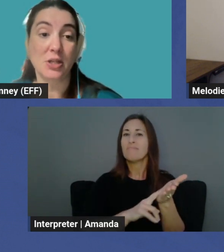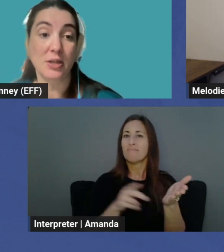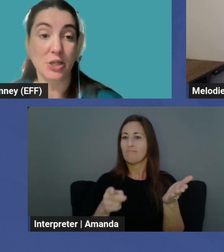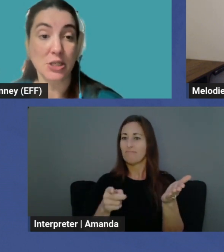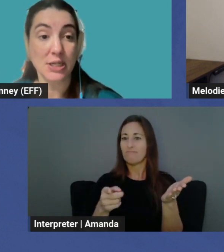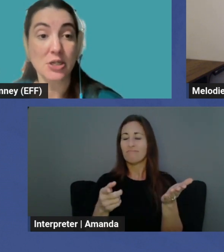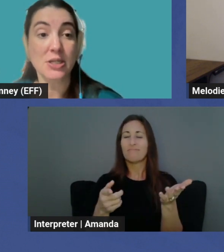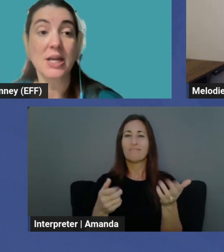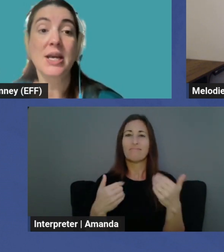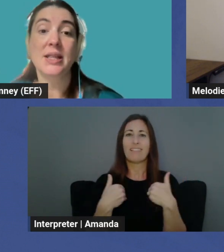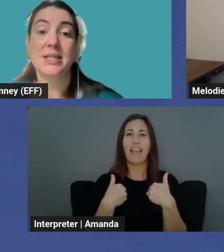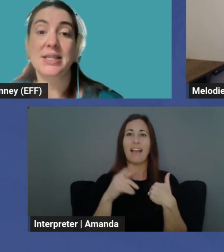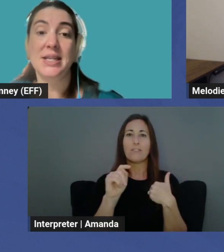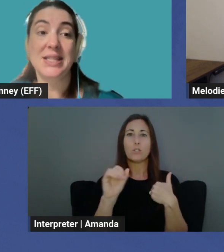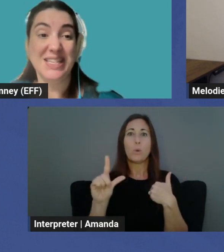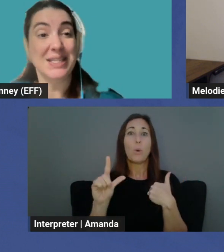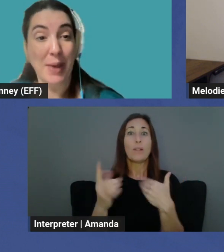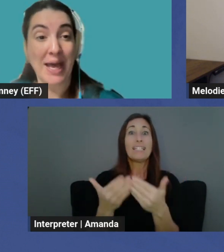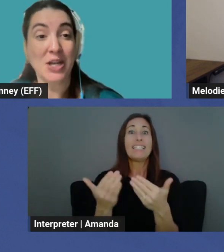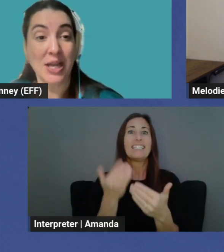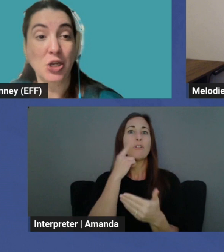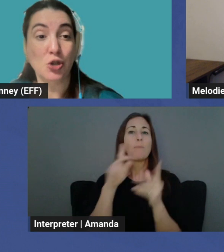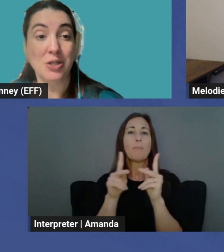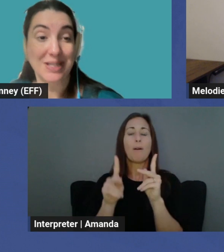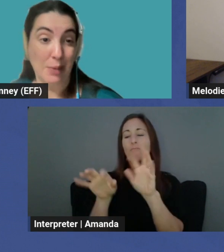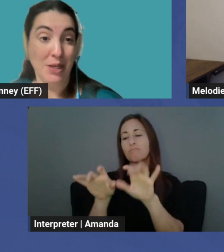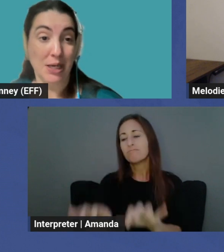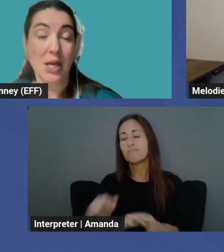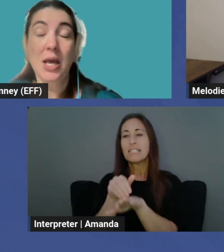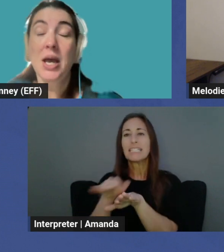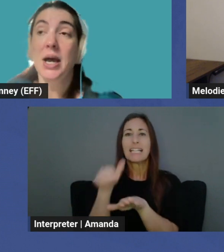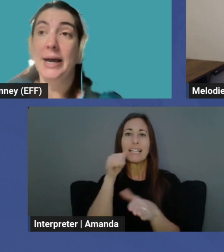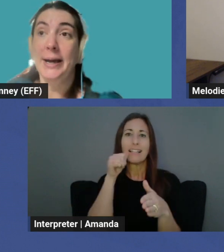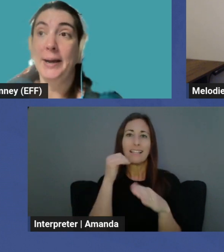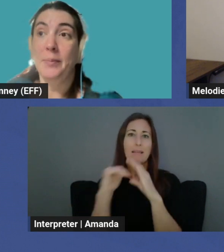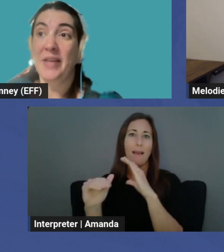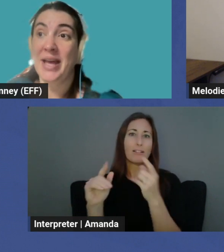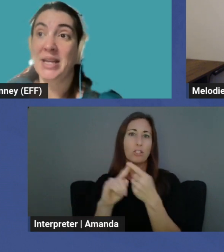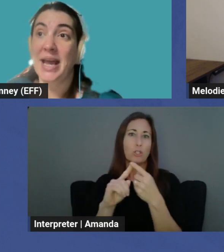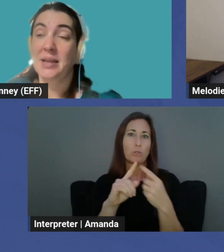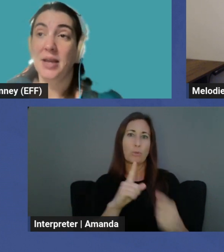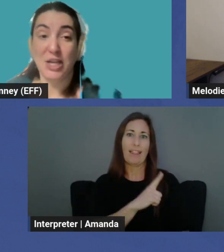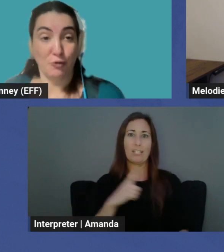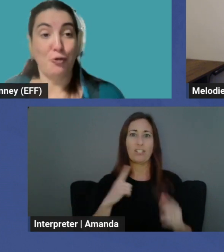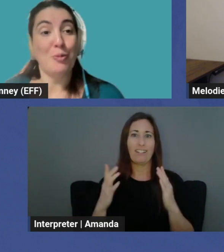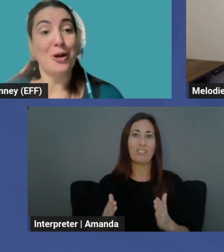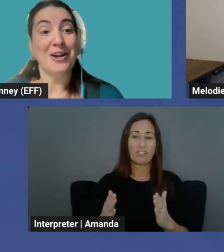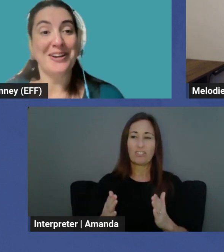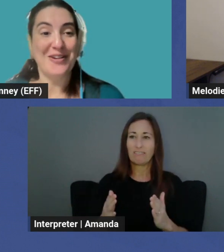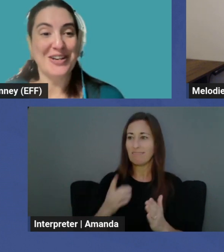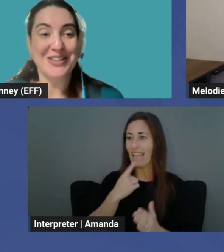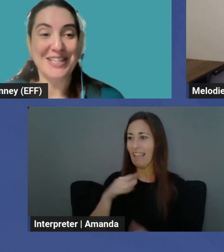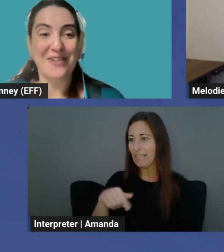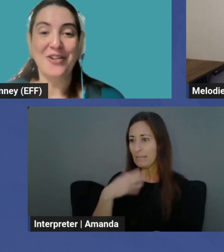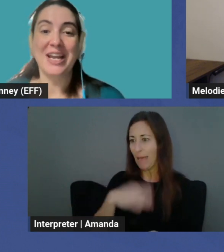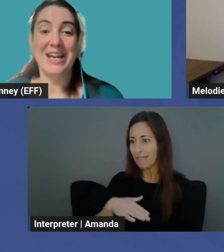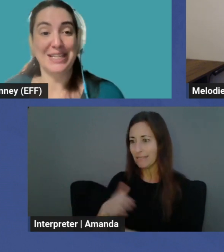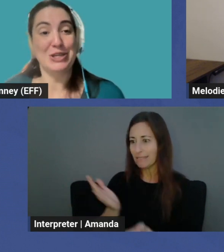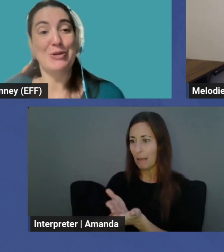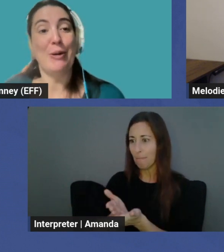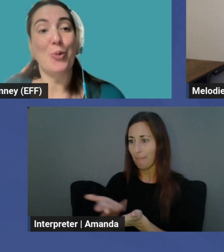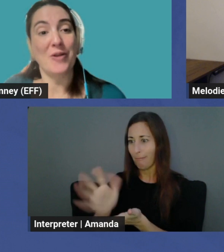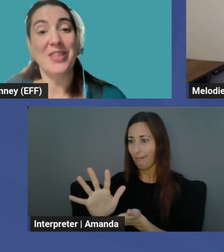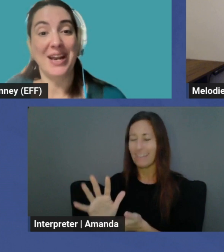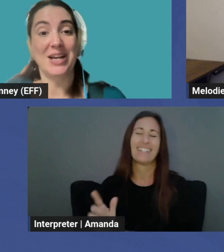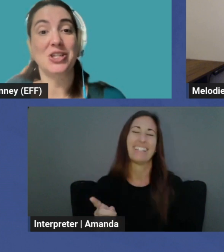emails to their legislators that says this is bad and you should stop it. And that as a former congressional staffer, I cannot